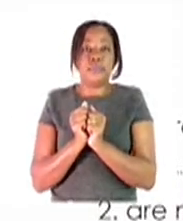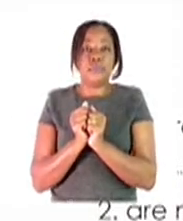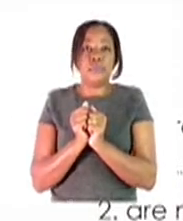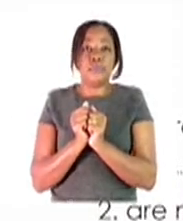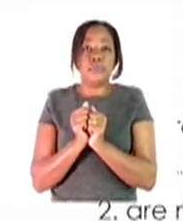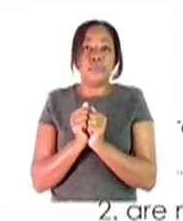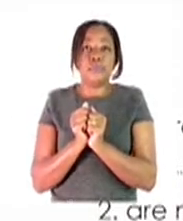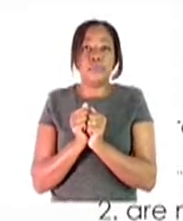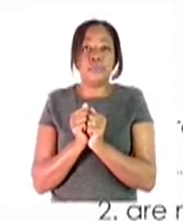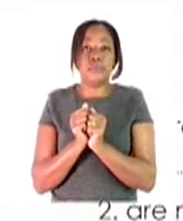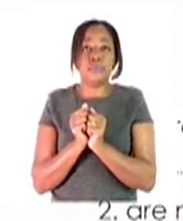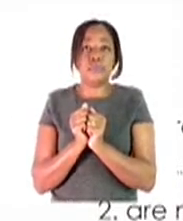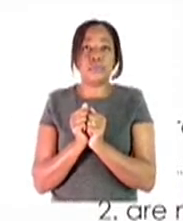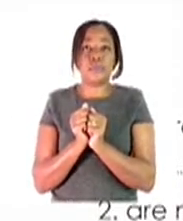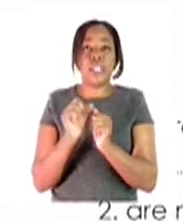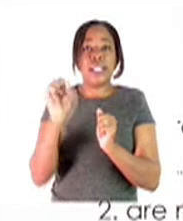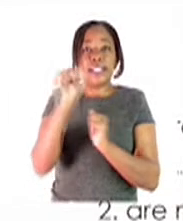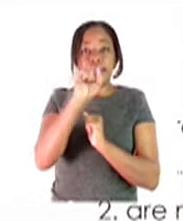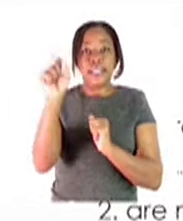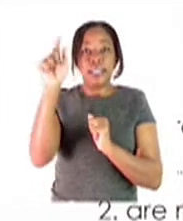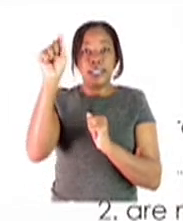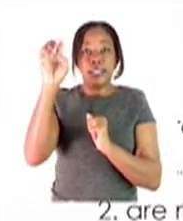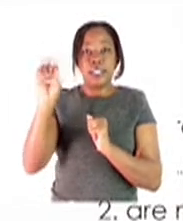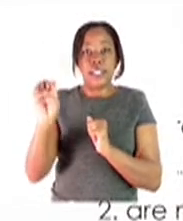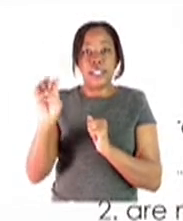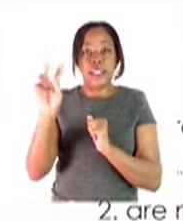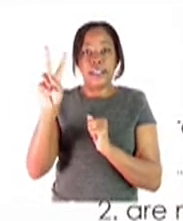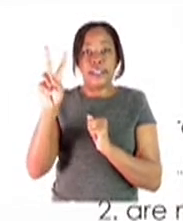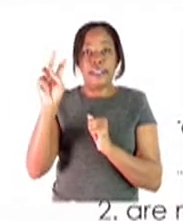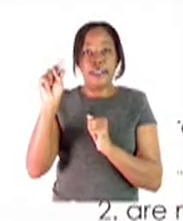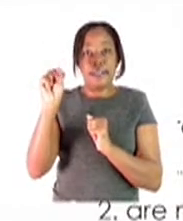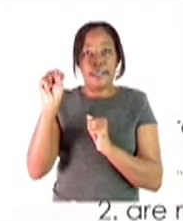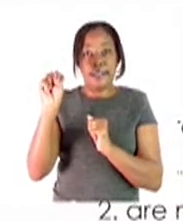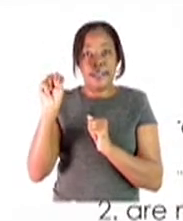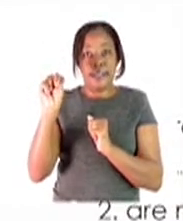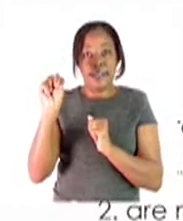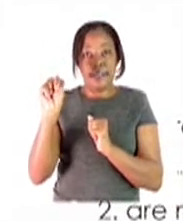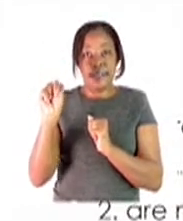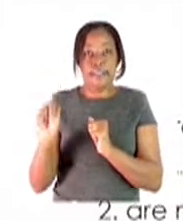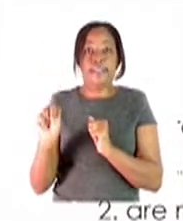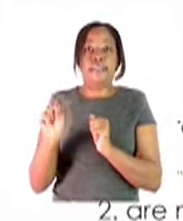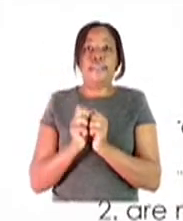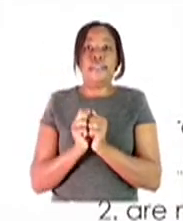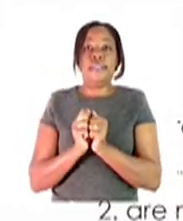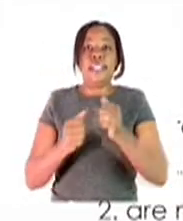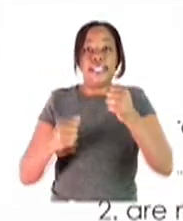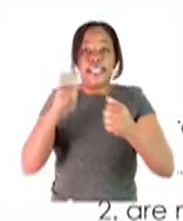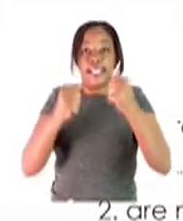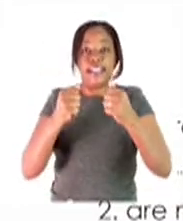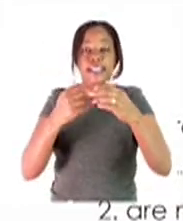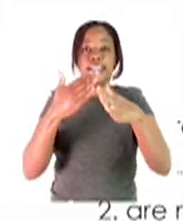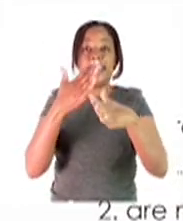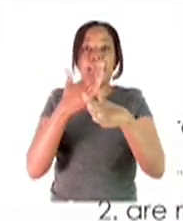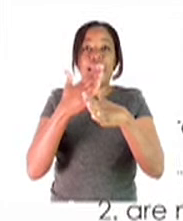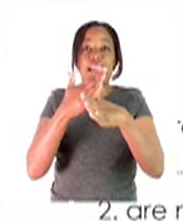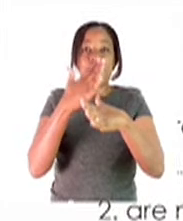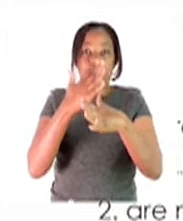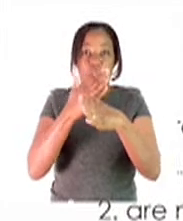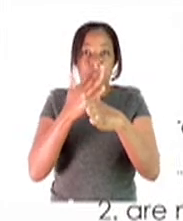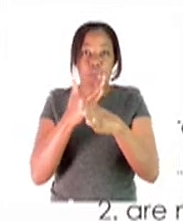Stephen drives to work, sometimes by